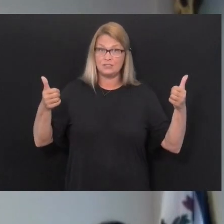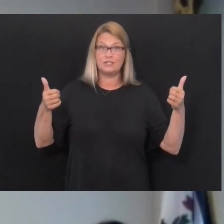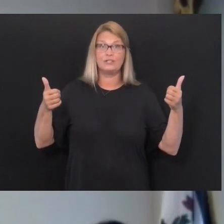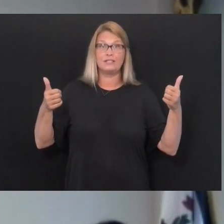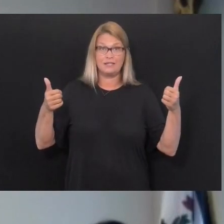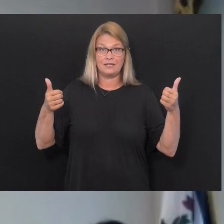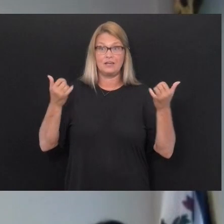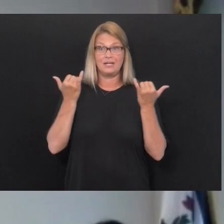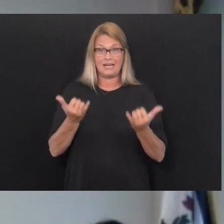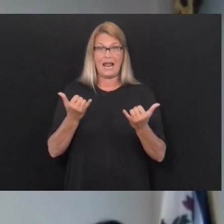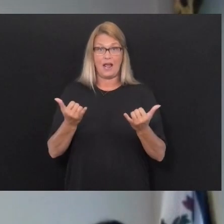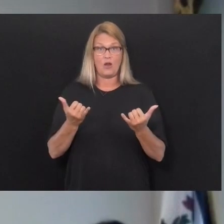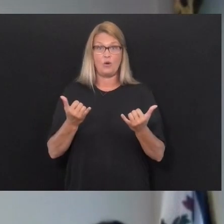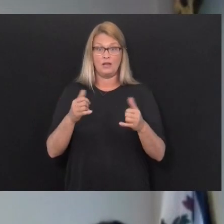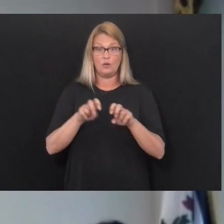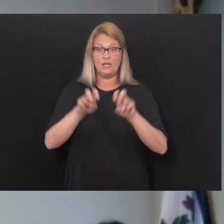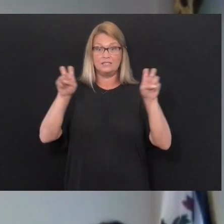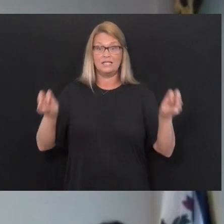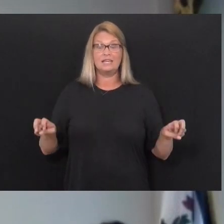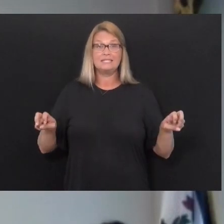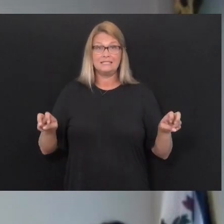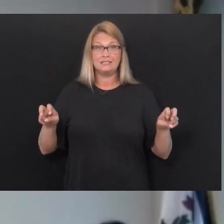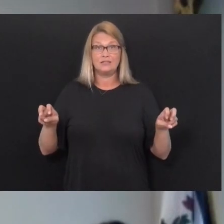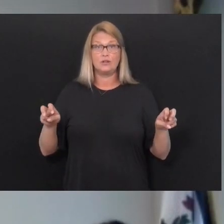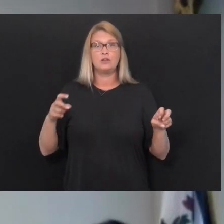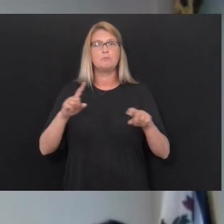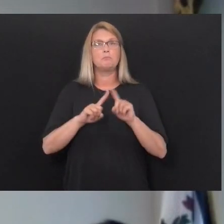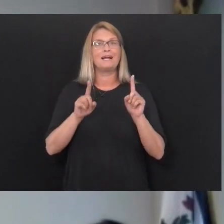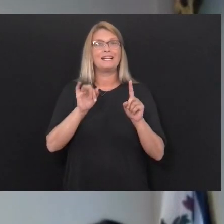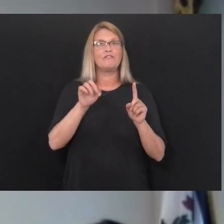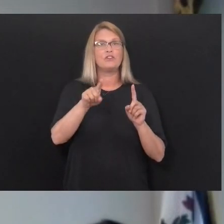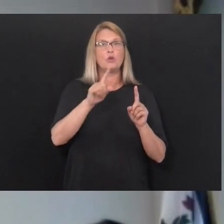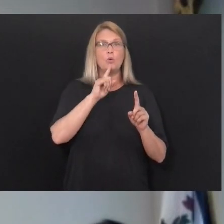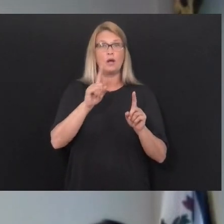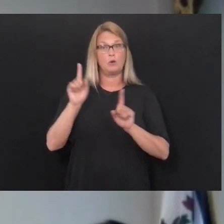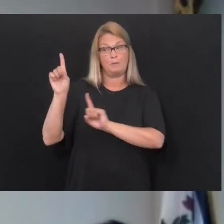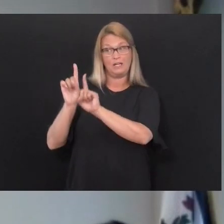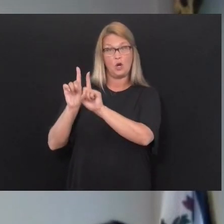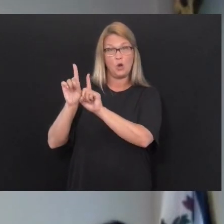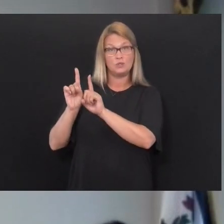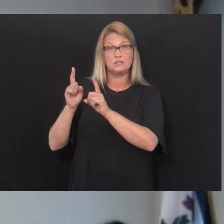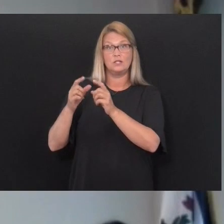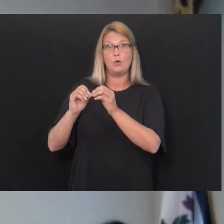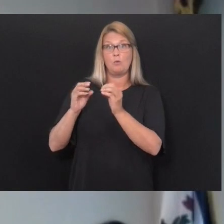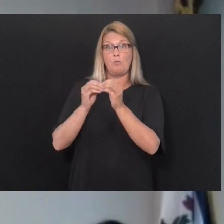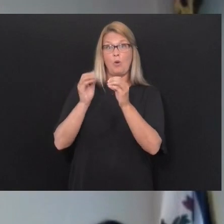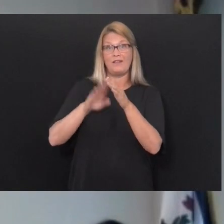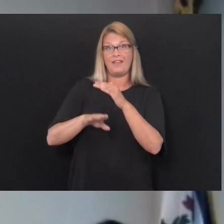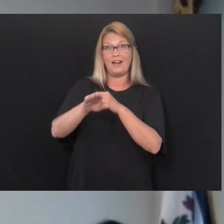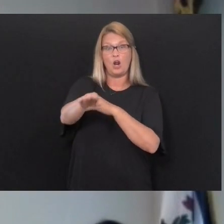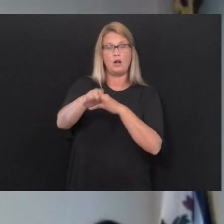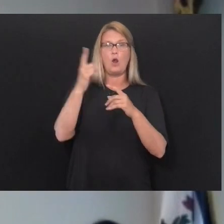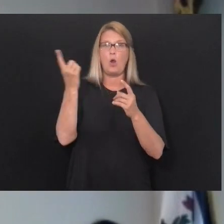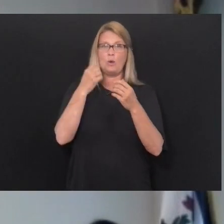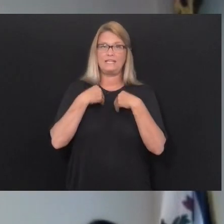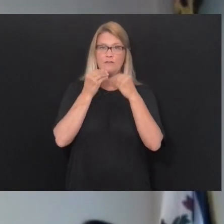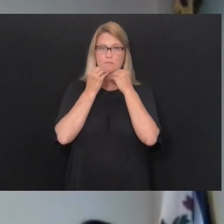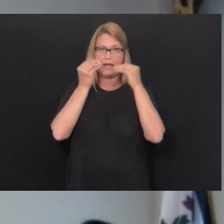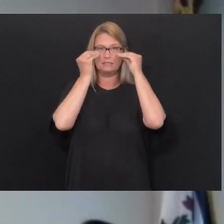Bernie Dolan has said to us over and over. You know, I commend Bernie for having, and everyone at